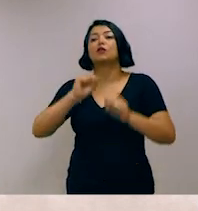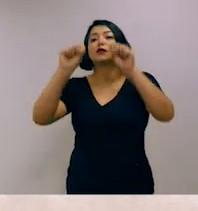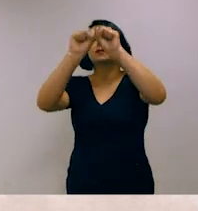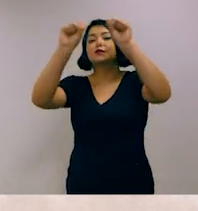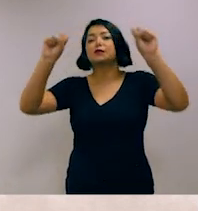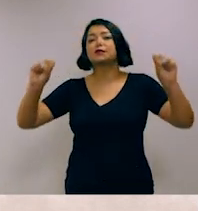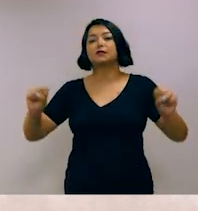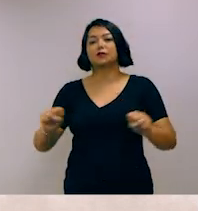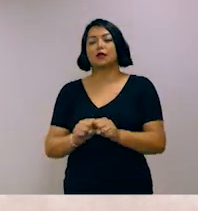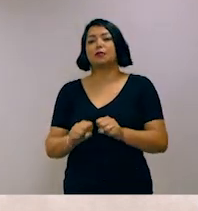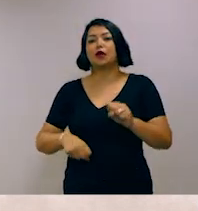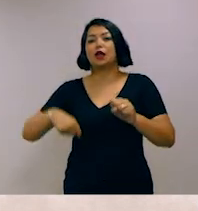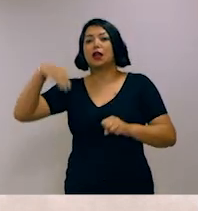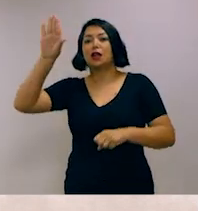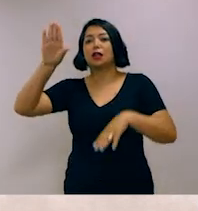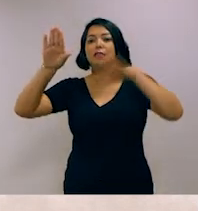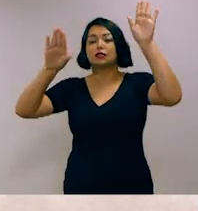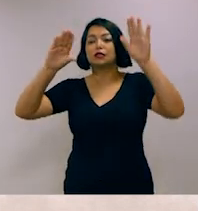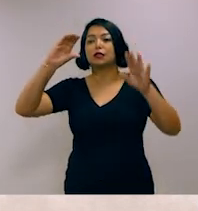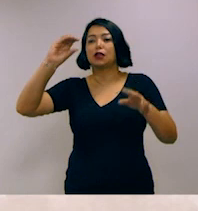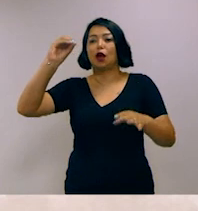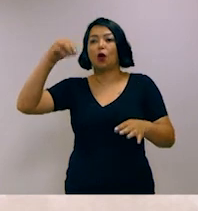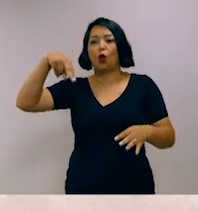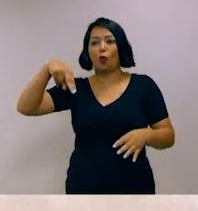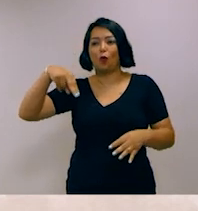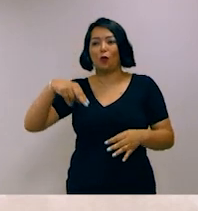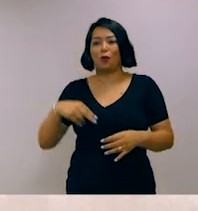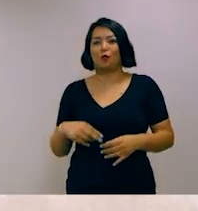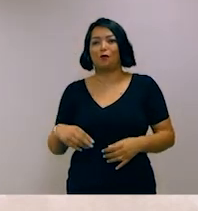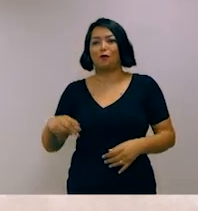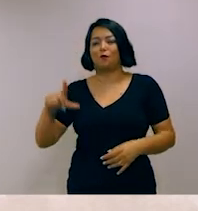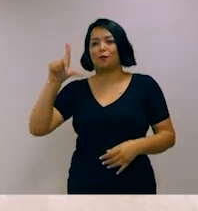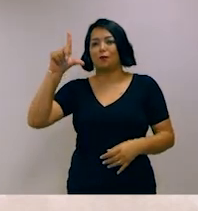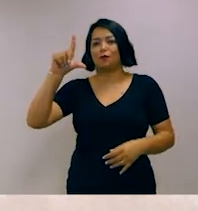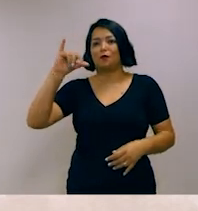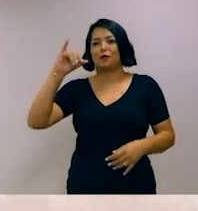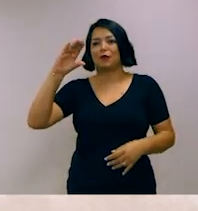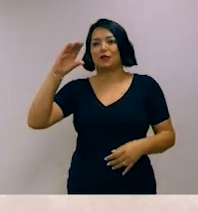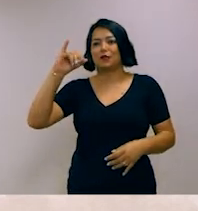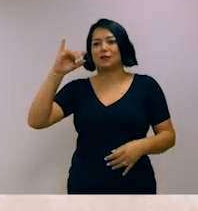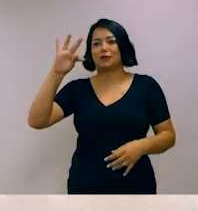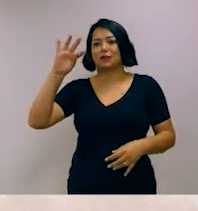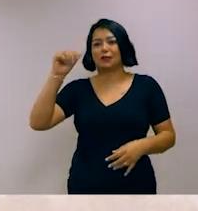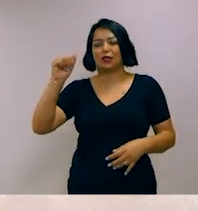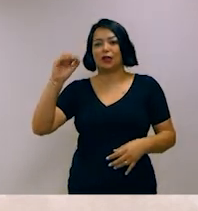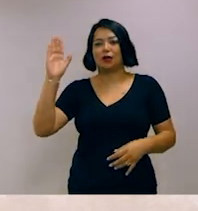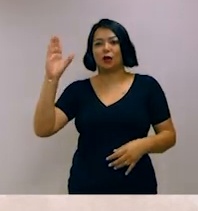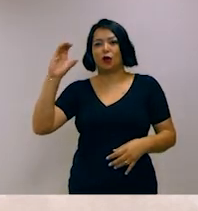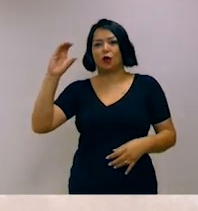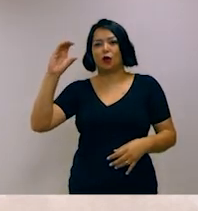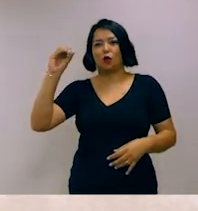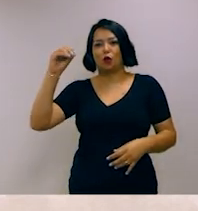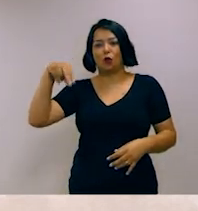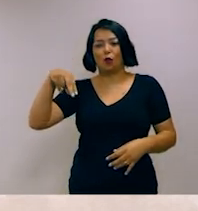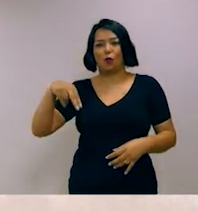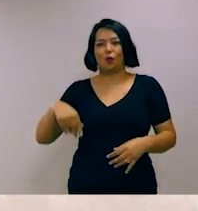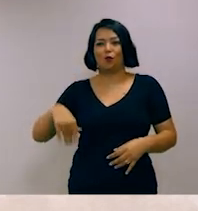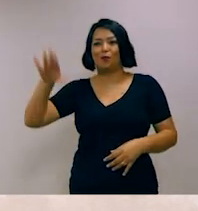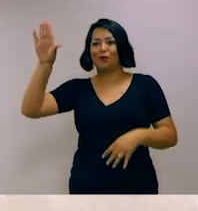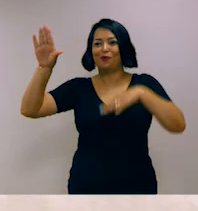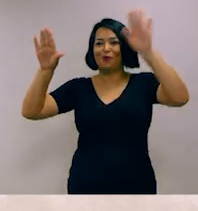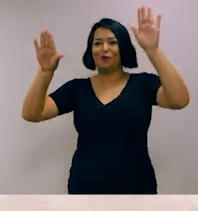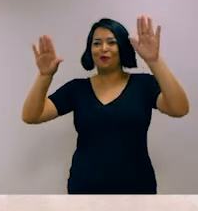we've created this system called Licitacom, in which the public agencies, they send data of